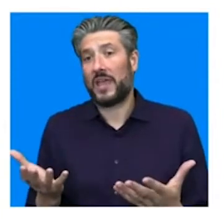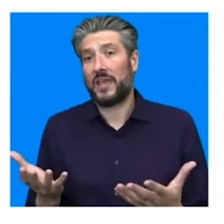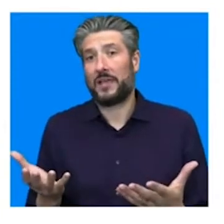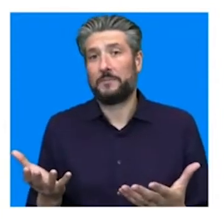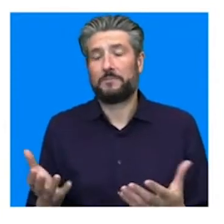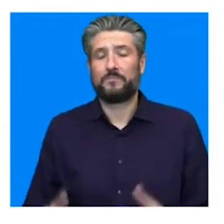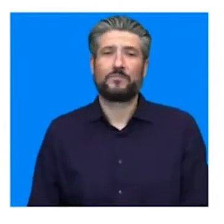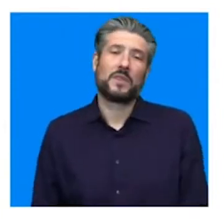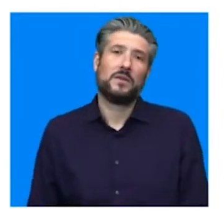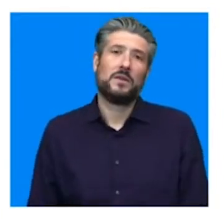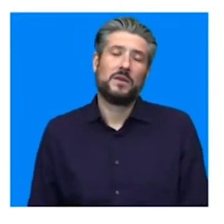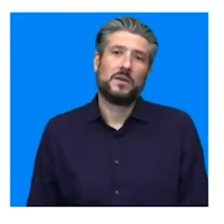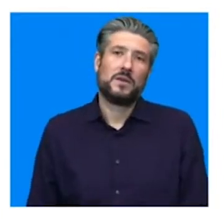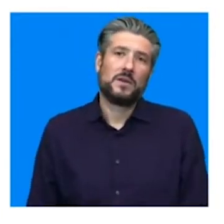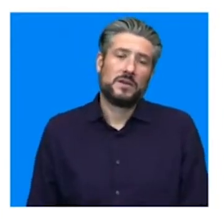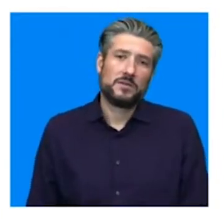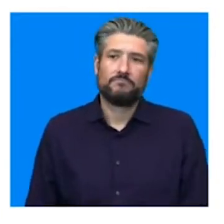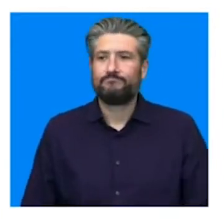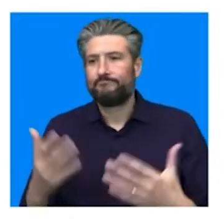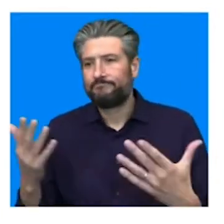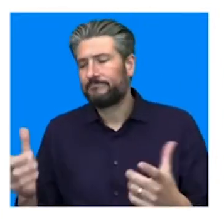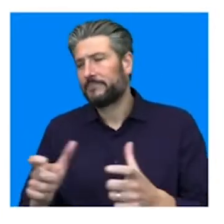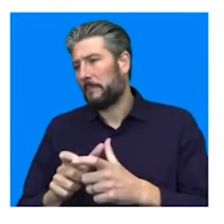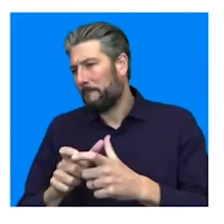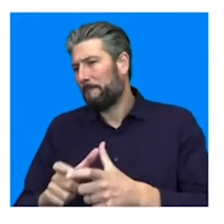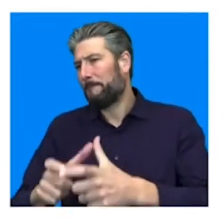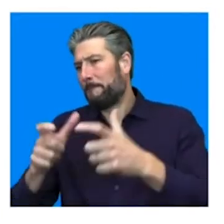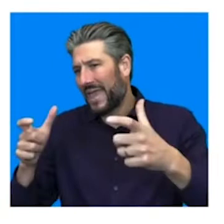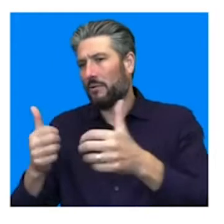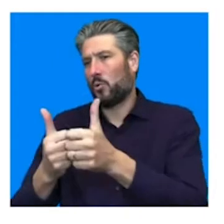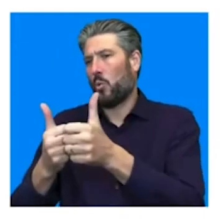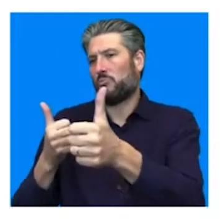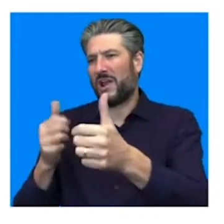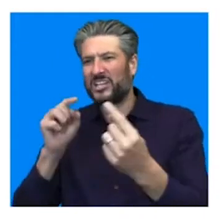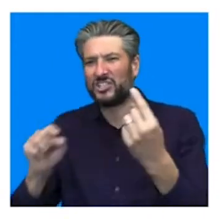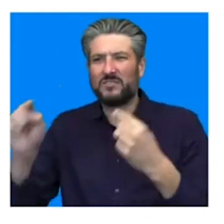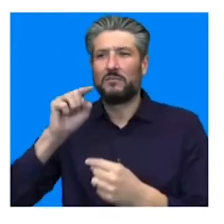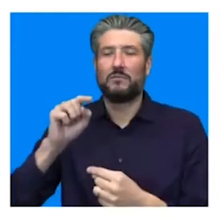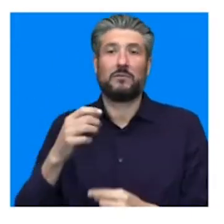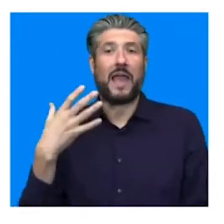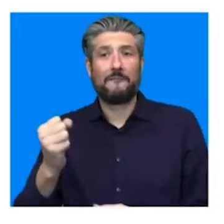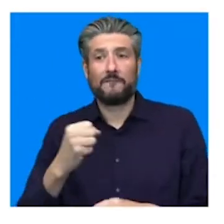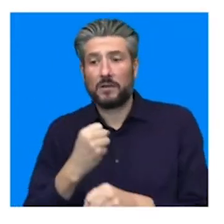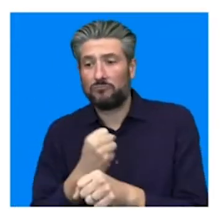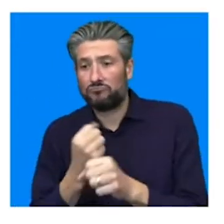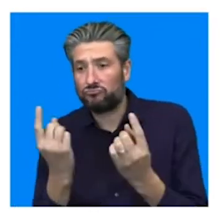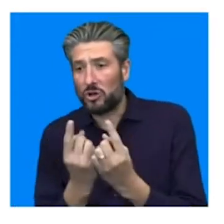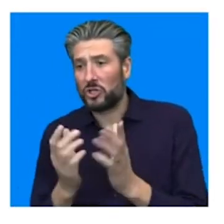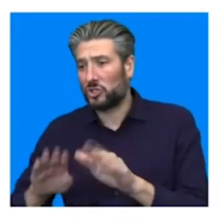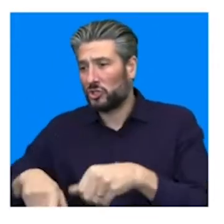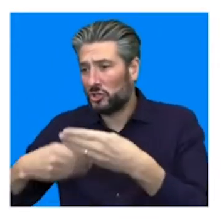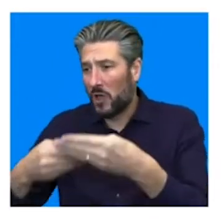you're in like the big corporations that actually provide products or services, etc., based on technology, it's actually what's